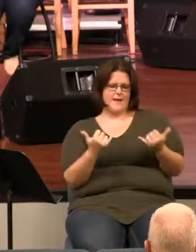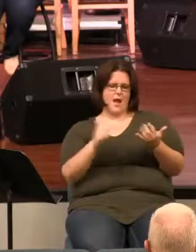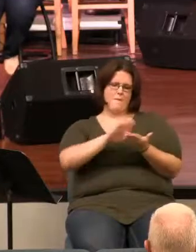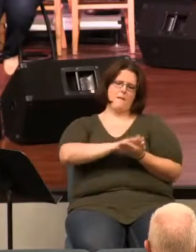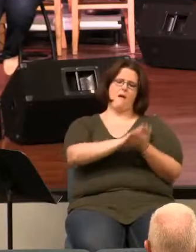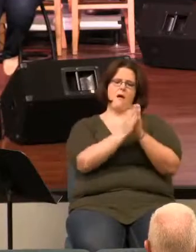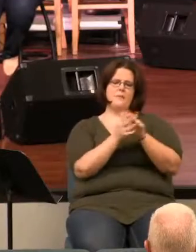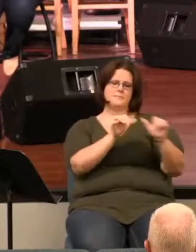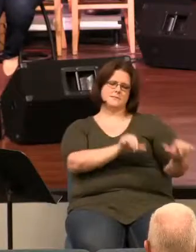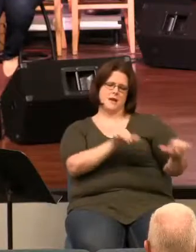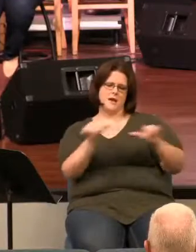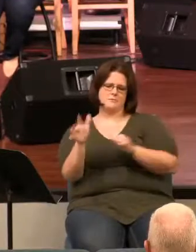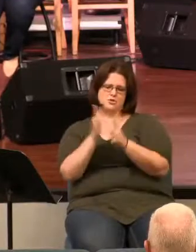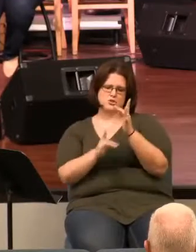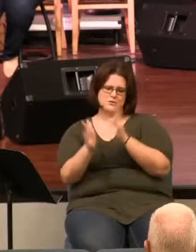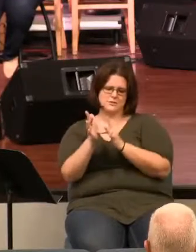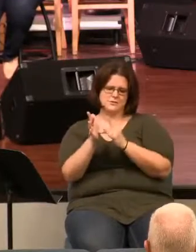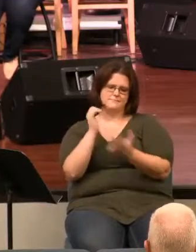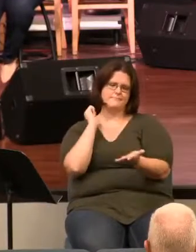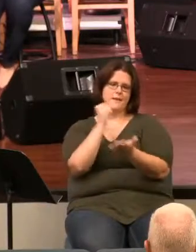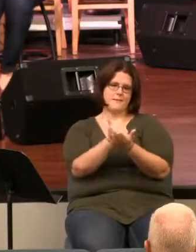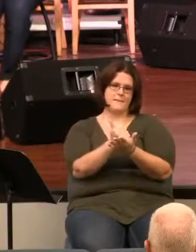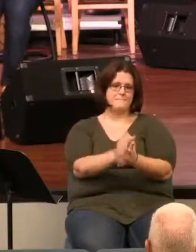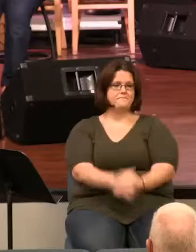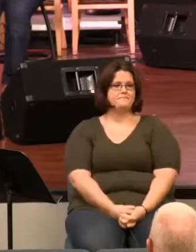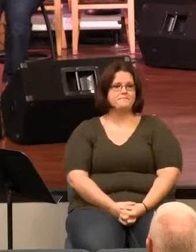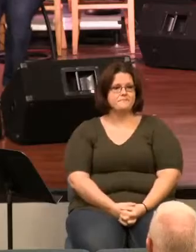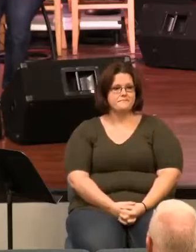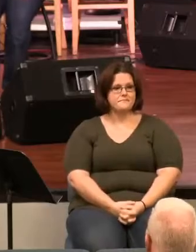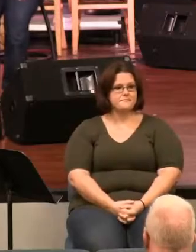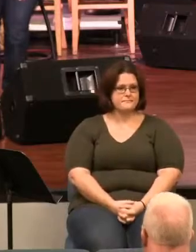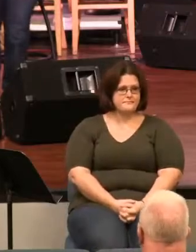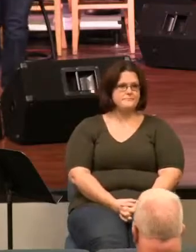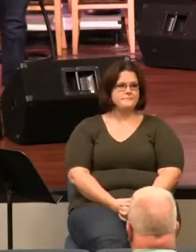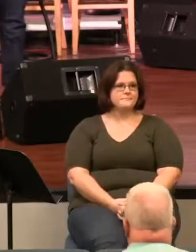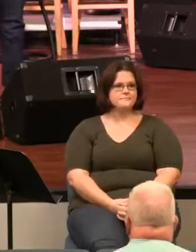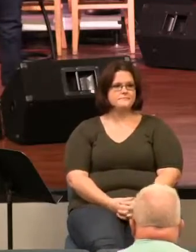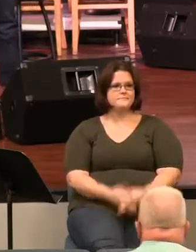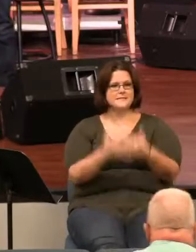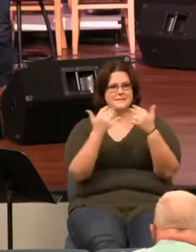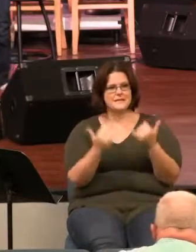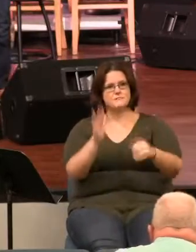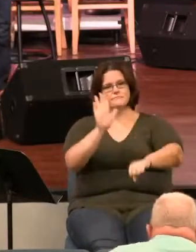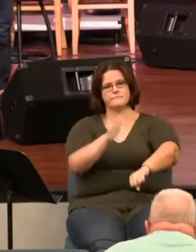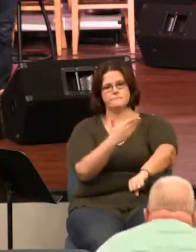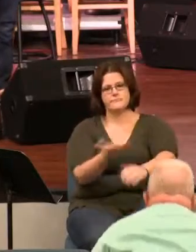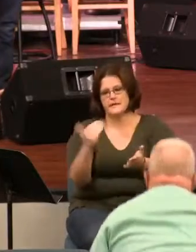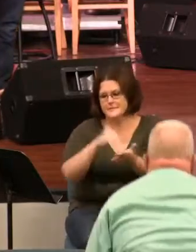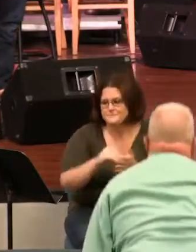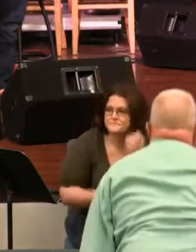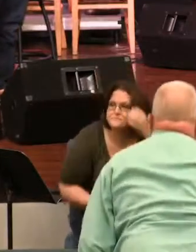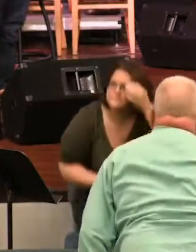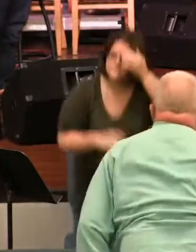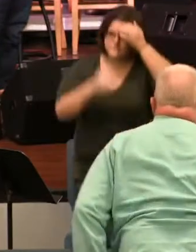in his name. And all God's children said, amen. Let's worship the Lord again through song. Let's stand and sing.